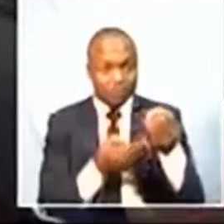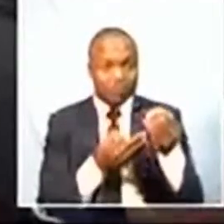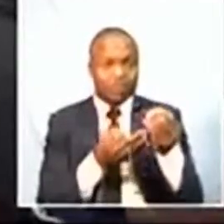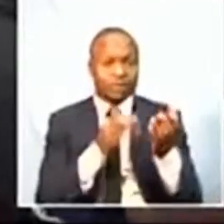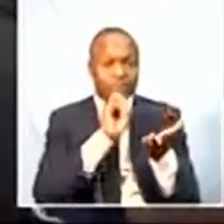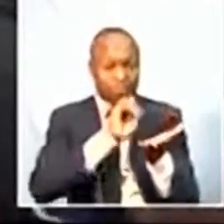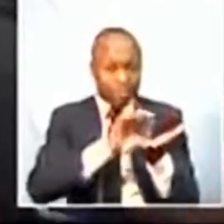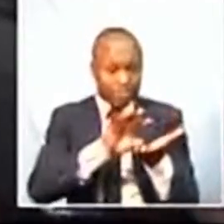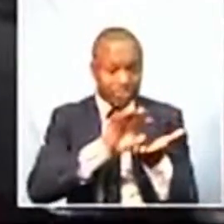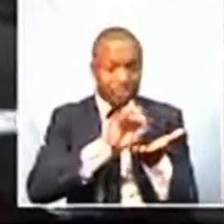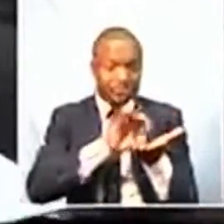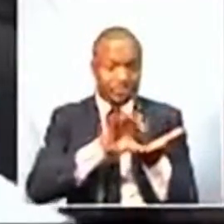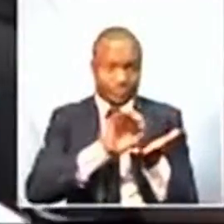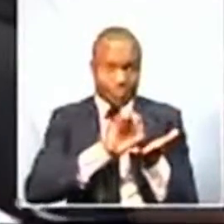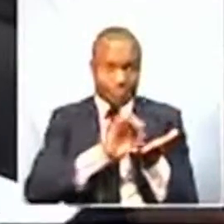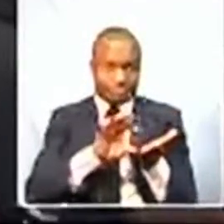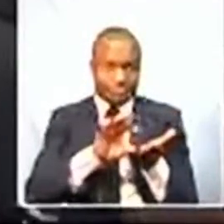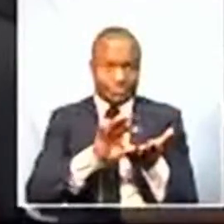measure.